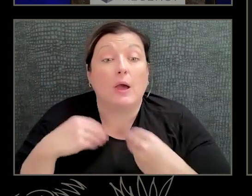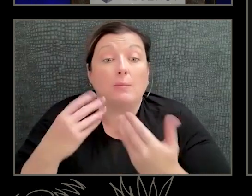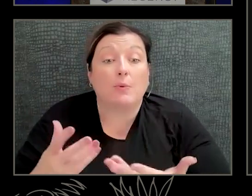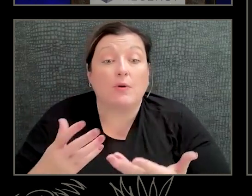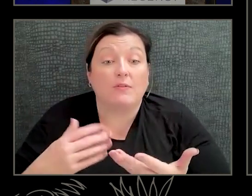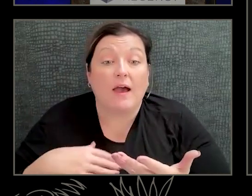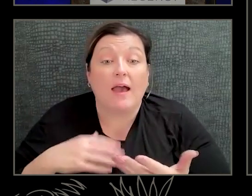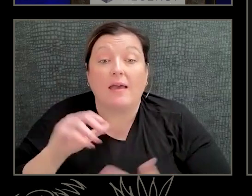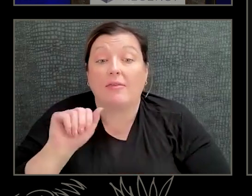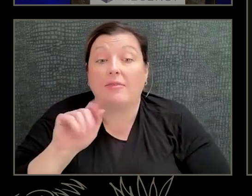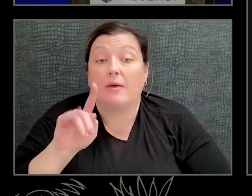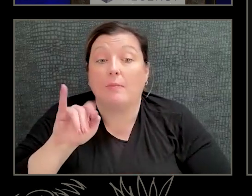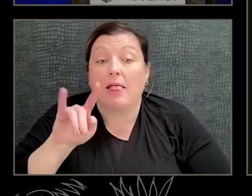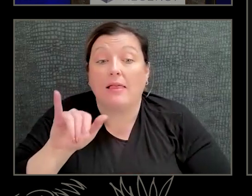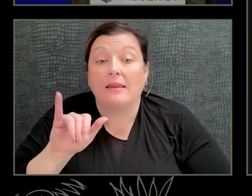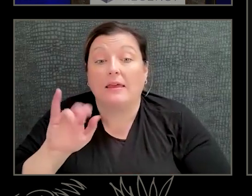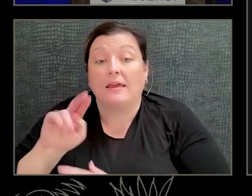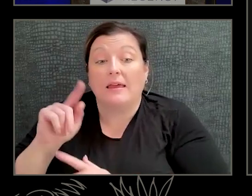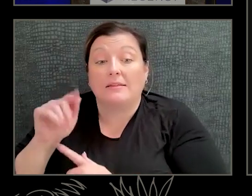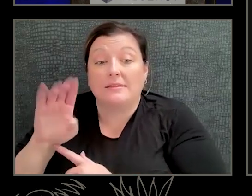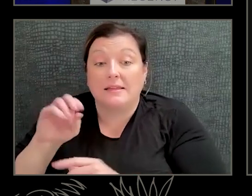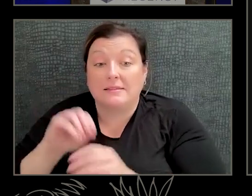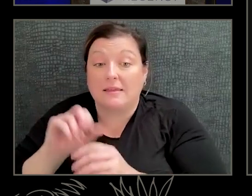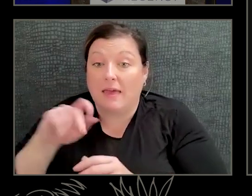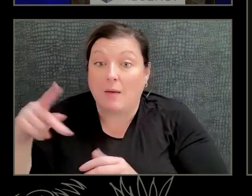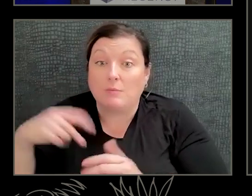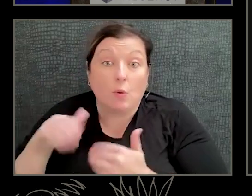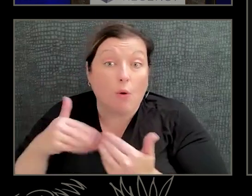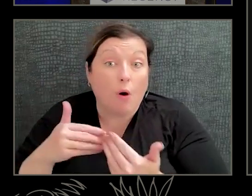so that all the components in the app have access to it.